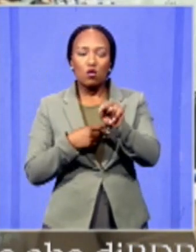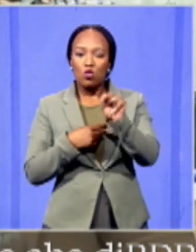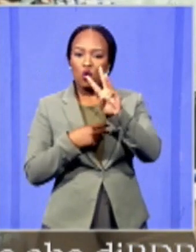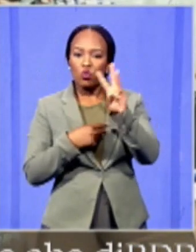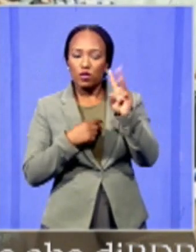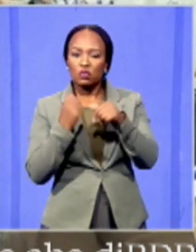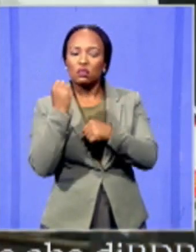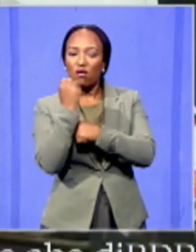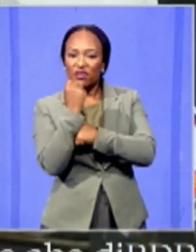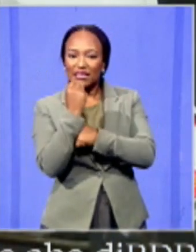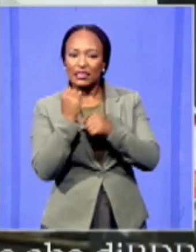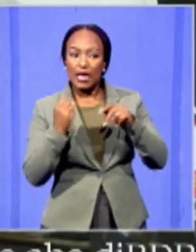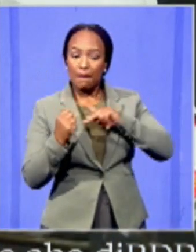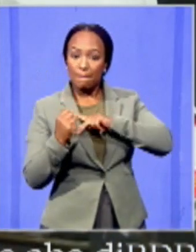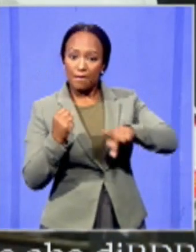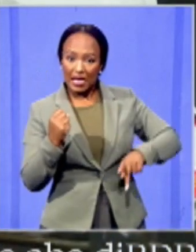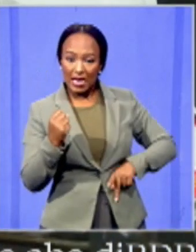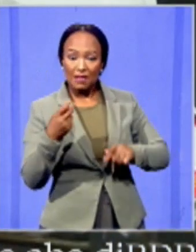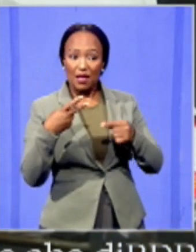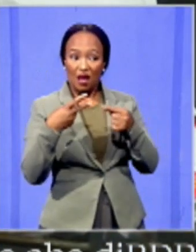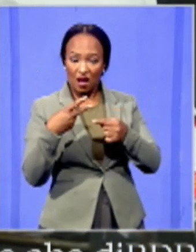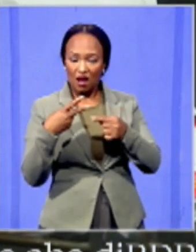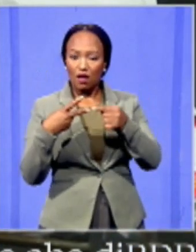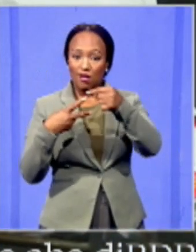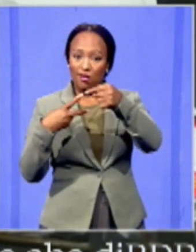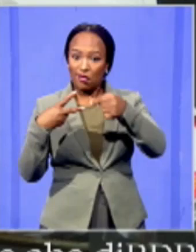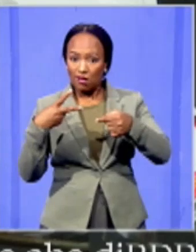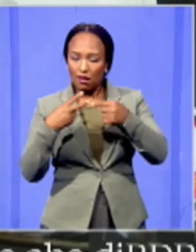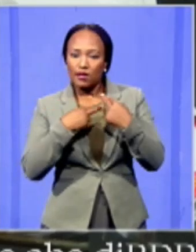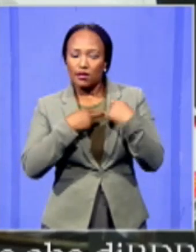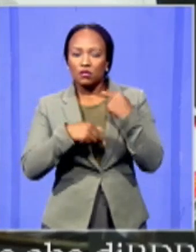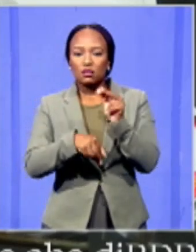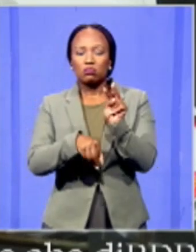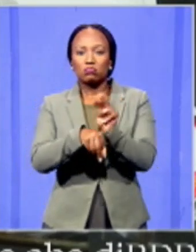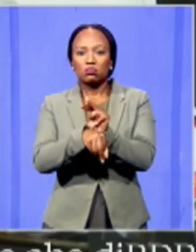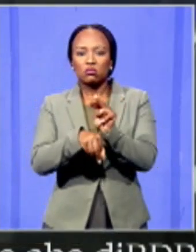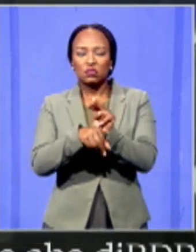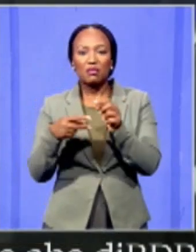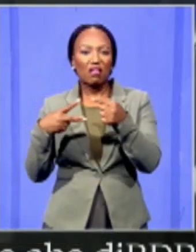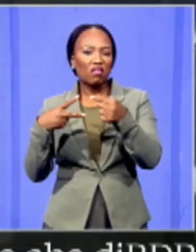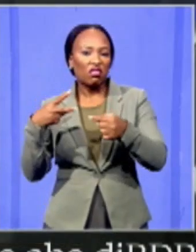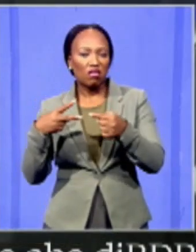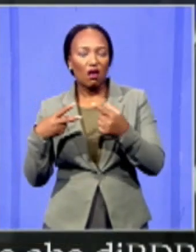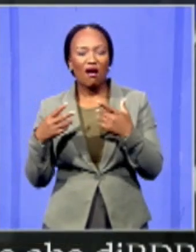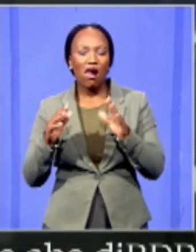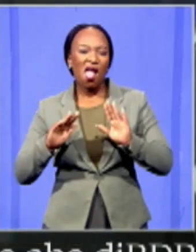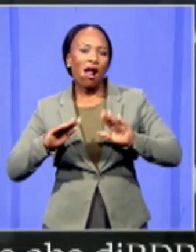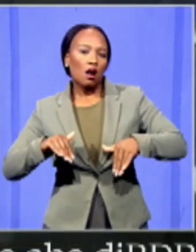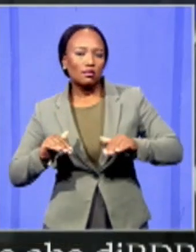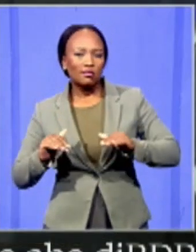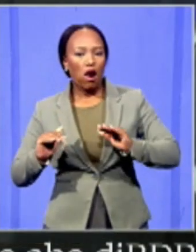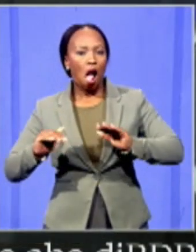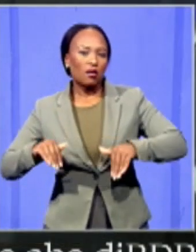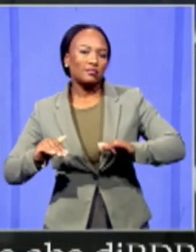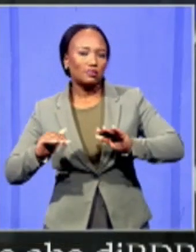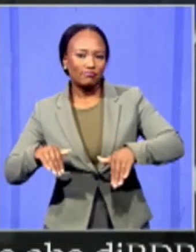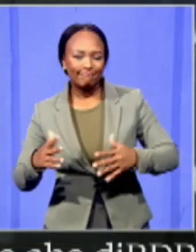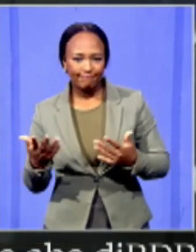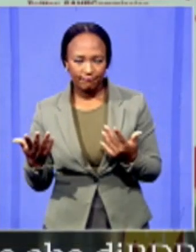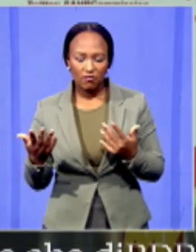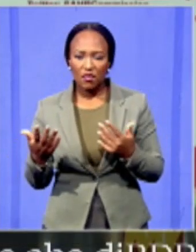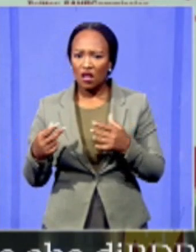Office of the Premier, they have collectively been complicit in these failures. They are complicit because